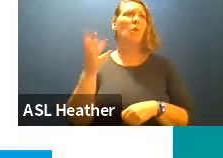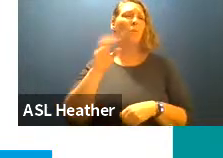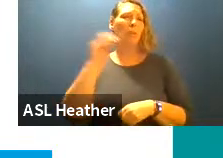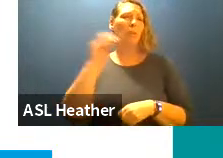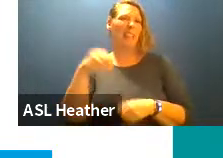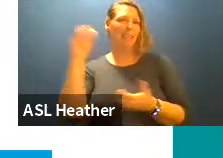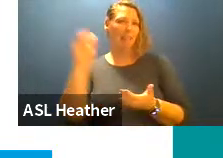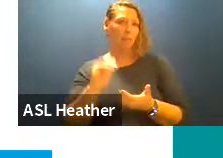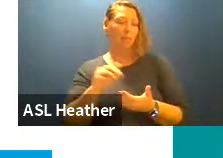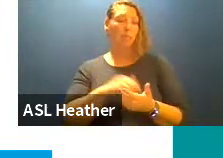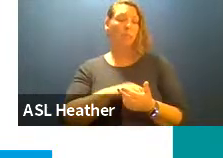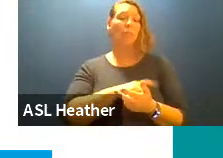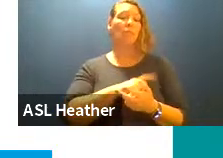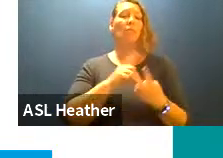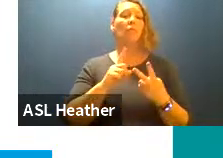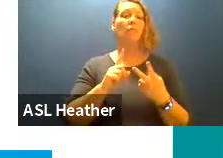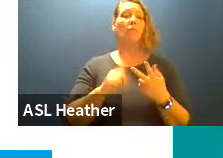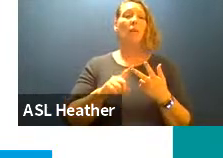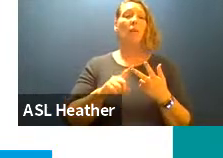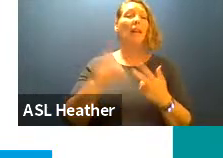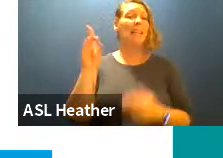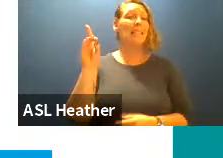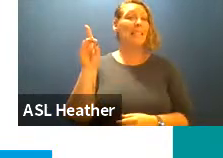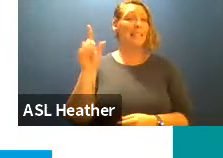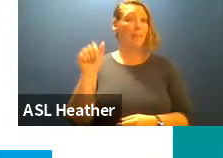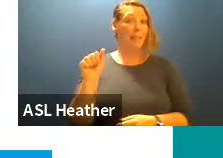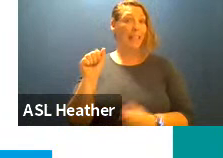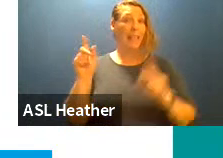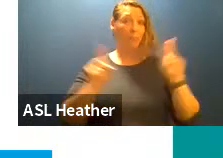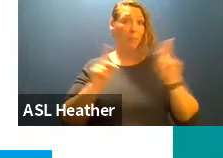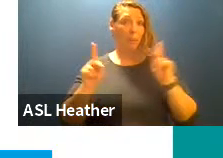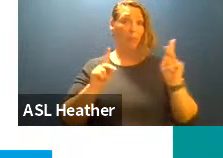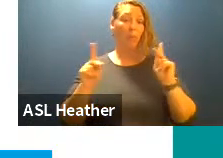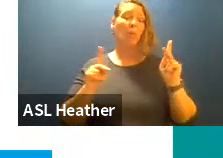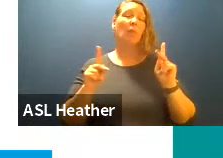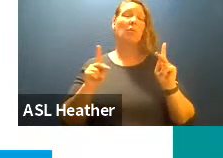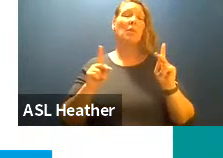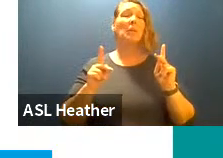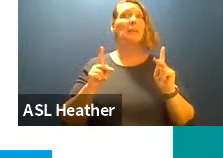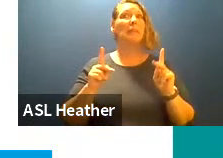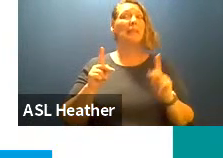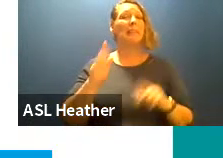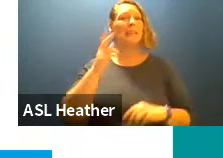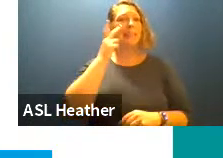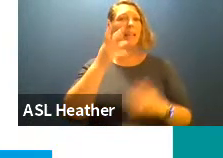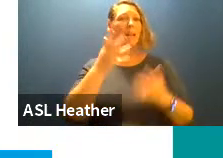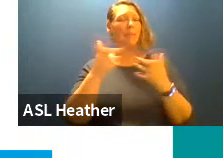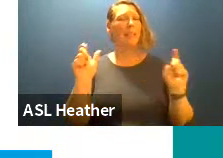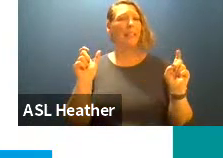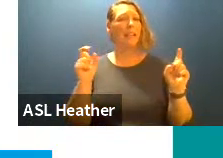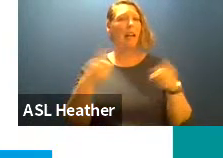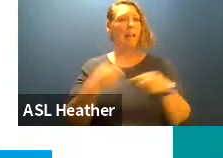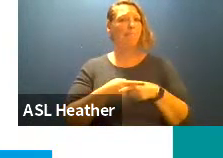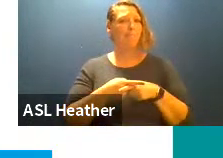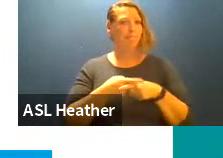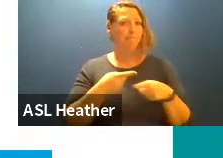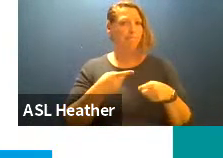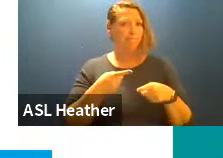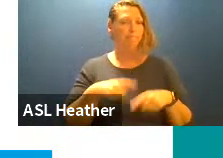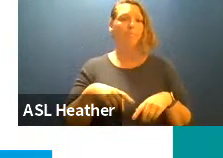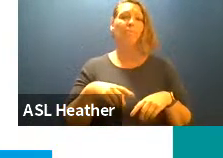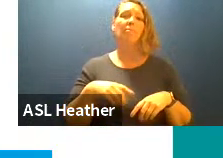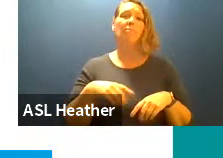of people with disabilities, we see a pretty interesting discrepancy there. So in the program area,